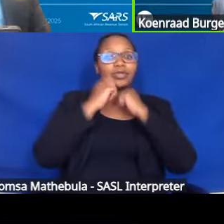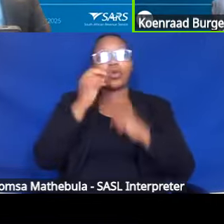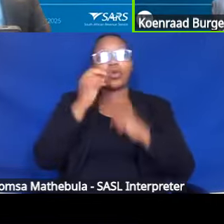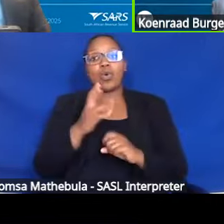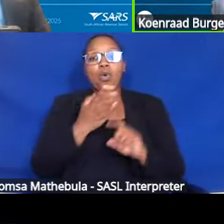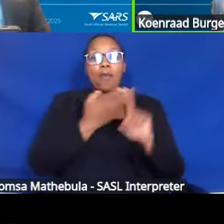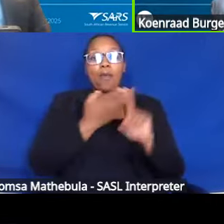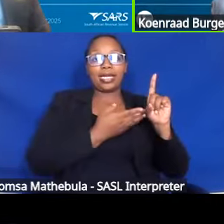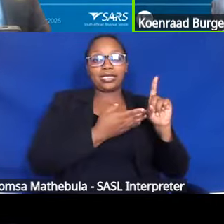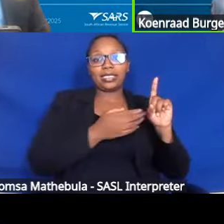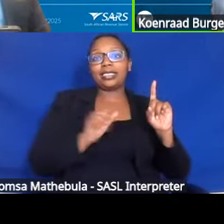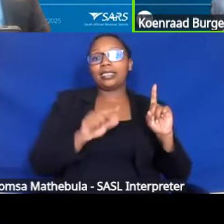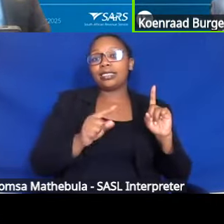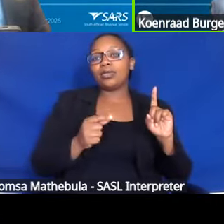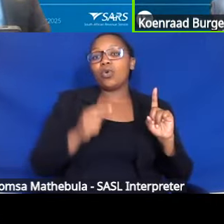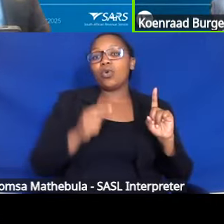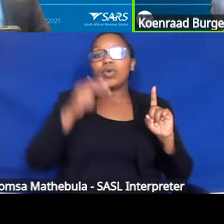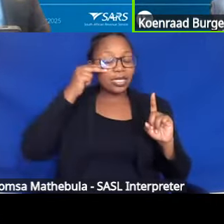claim.